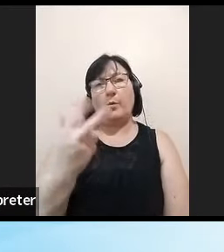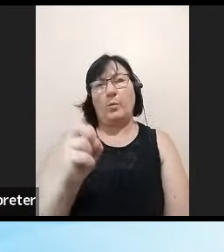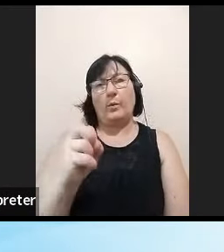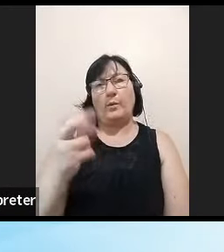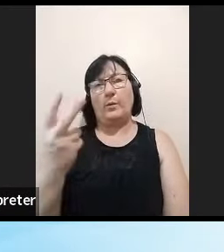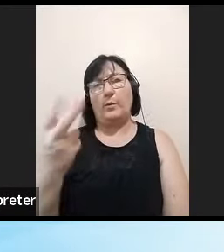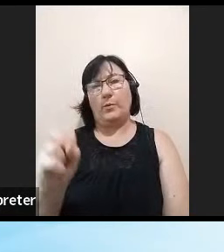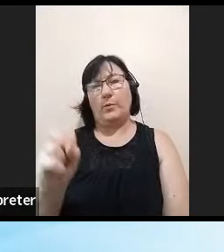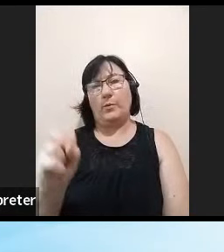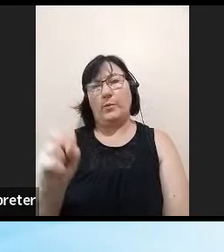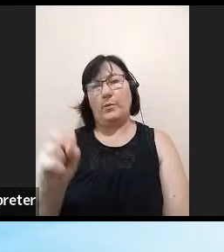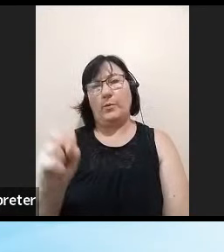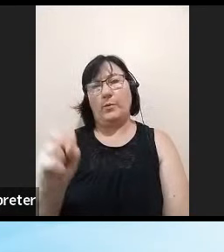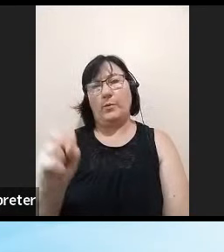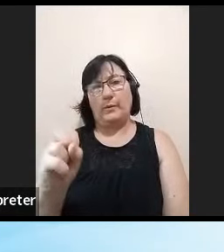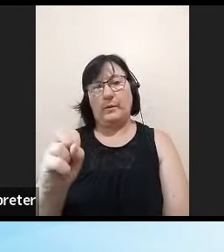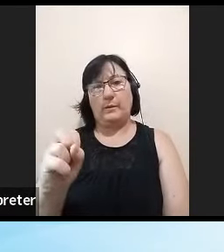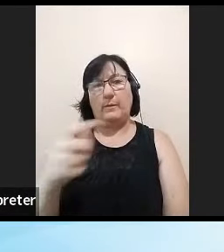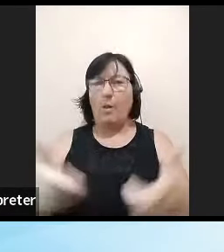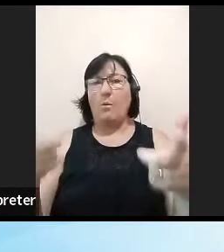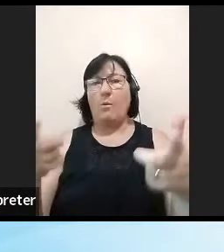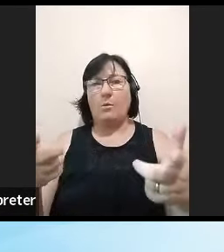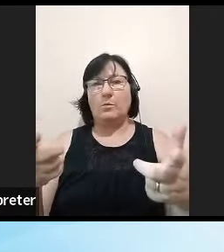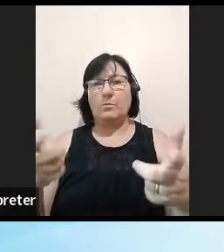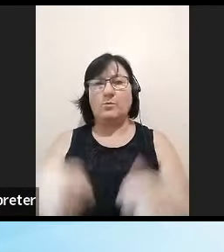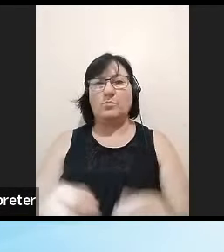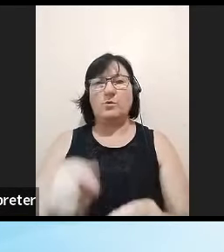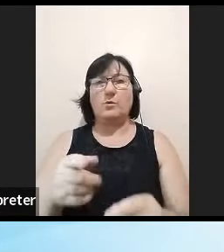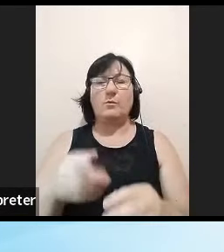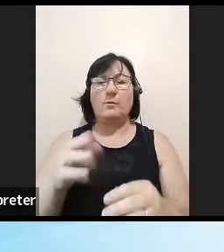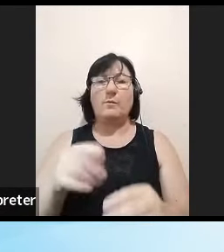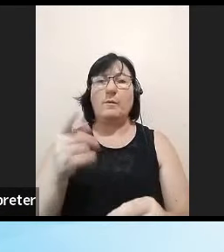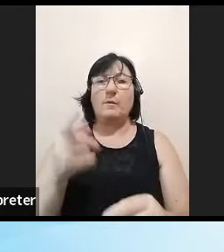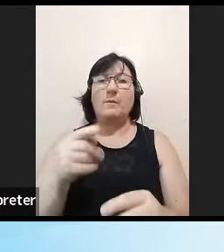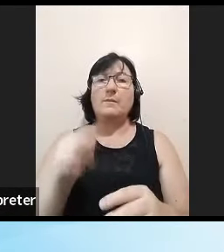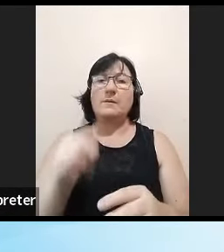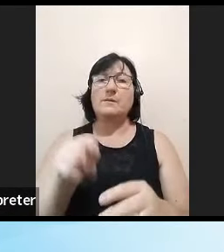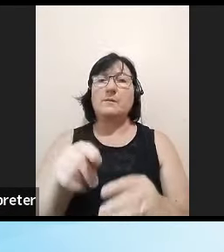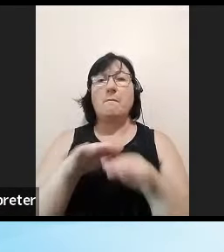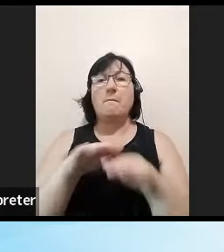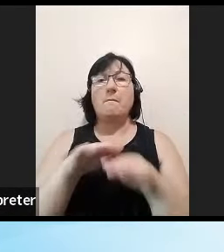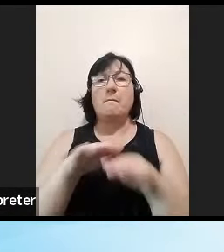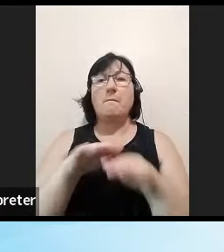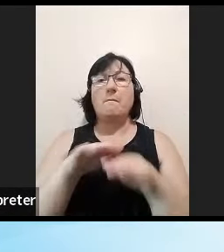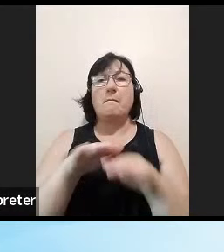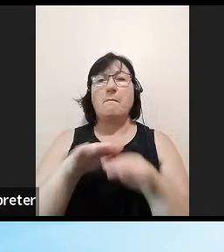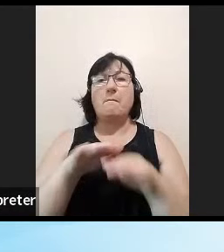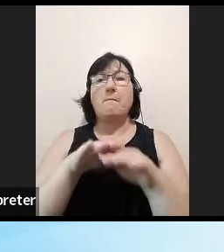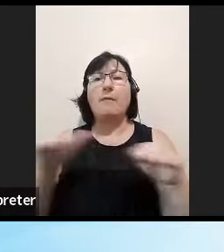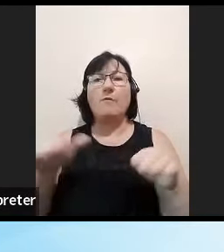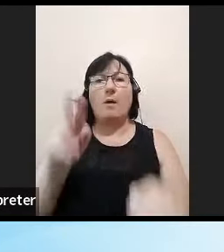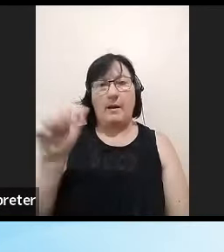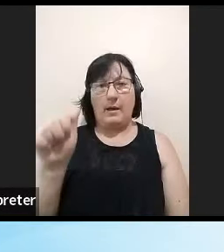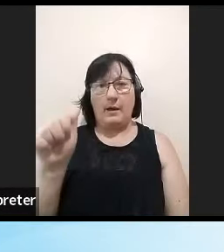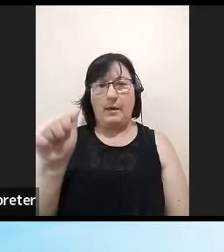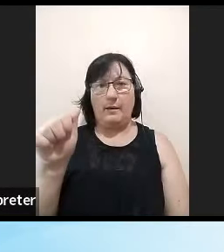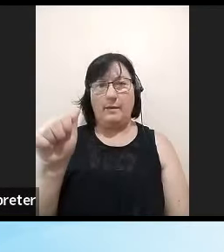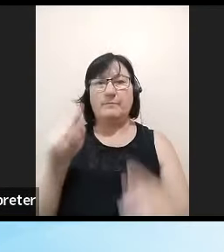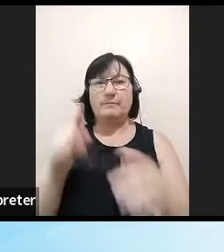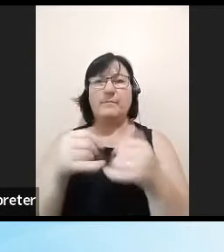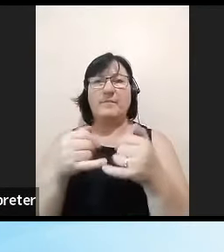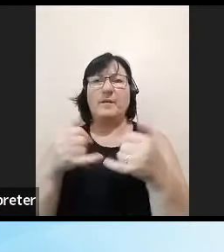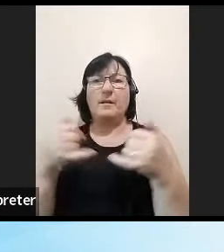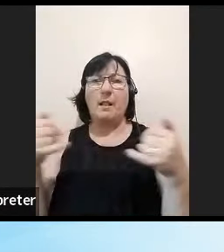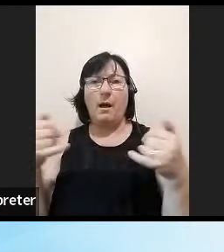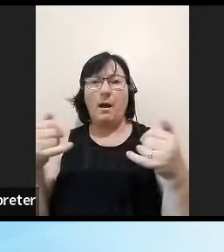the digital platform called RLA. This is in line with SARS objective number 6, which we are